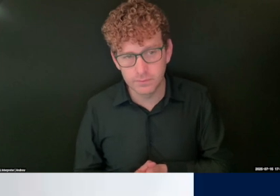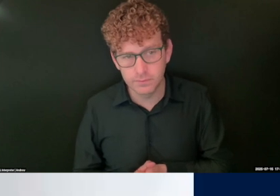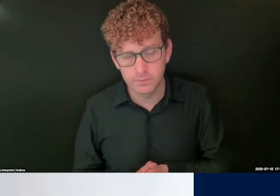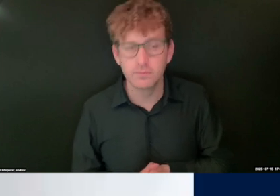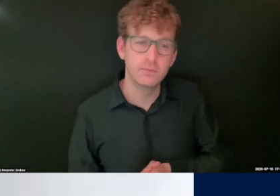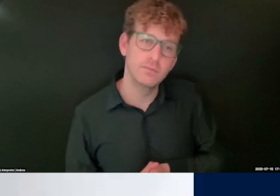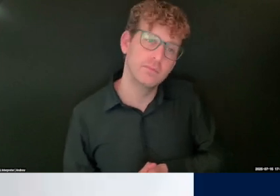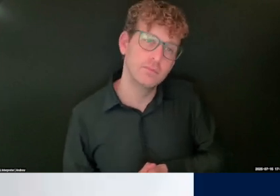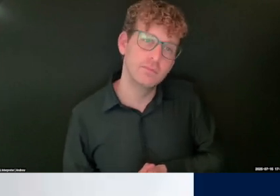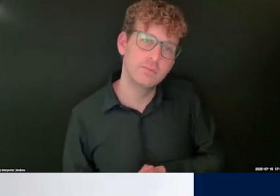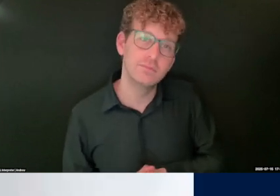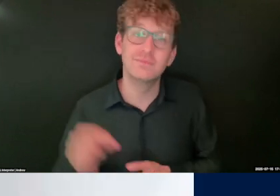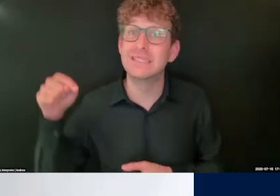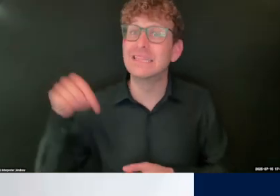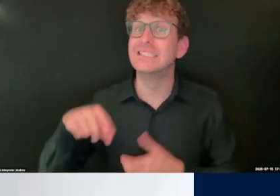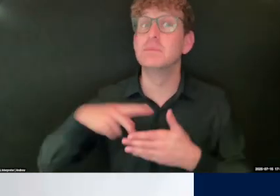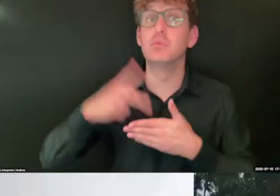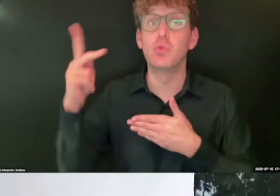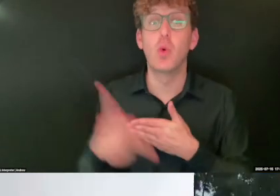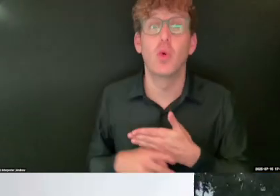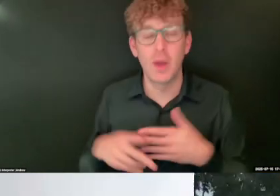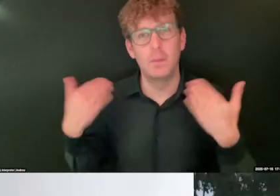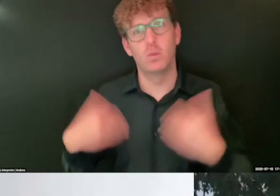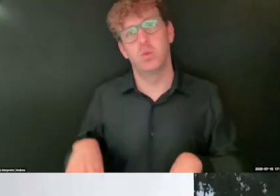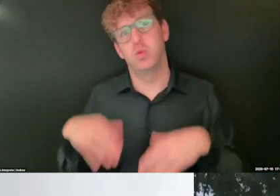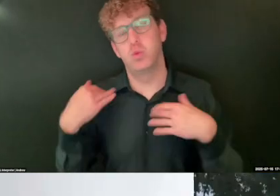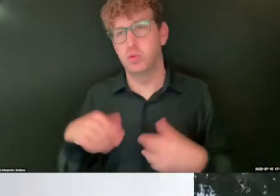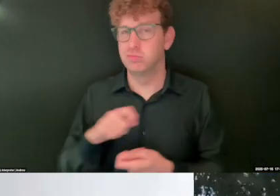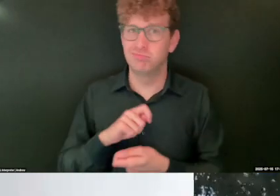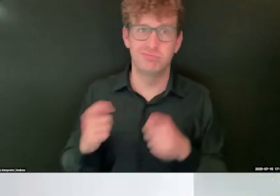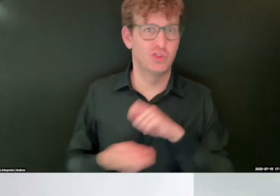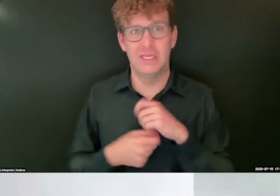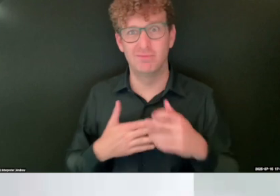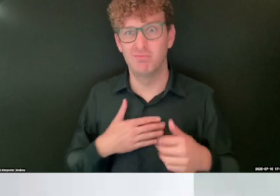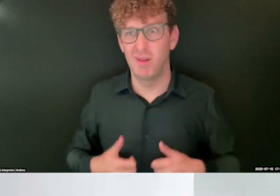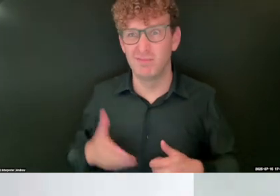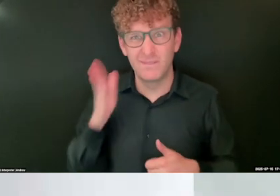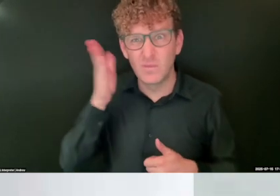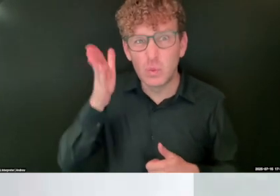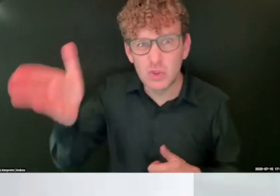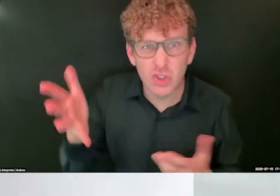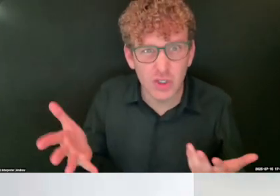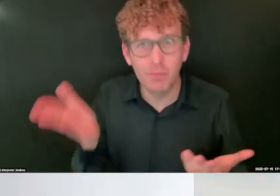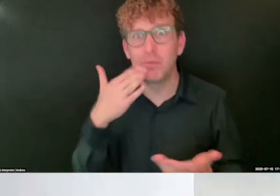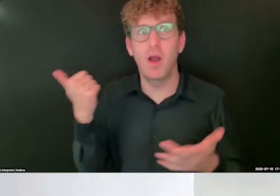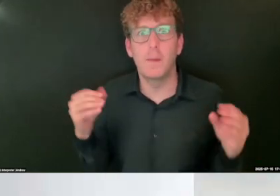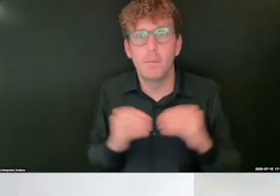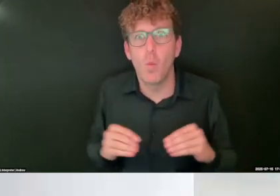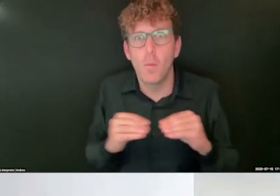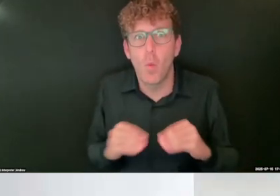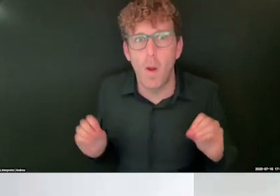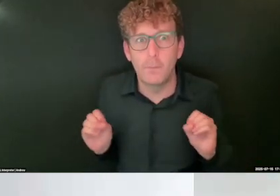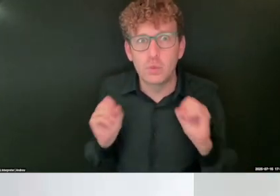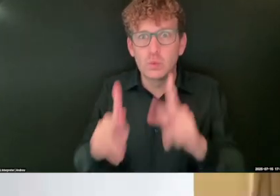This program has literally changed the course of my future because I'm getting more opportunities through the program. The best job about